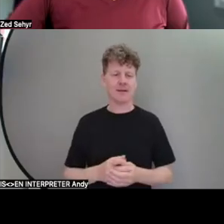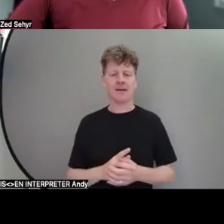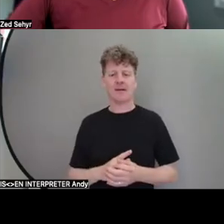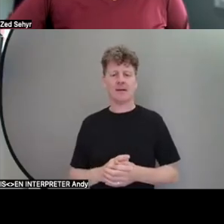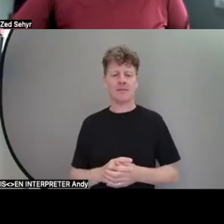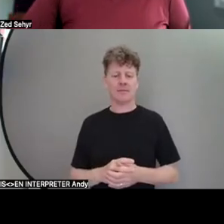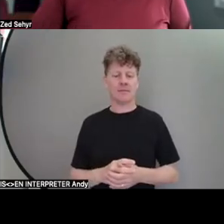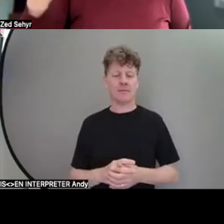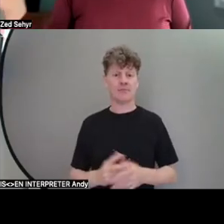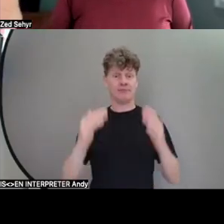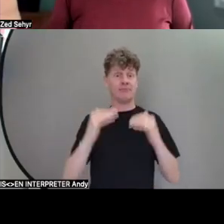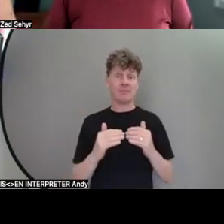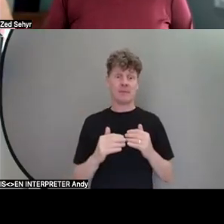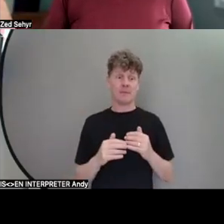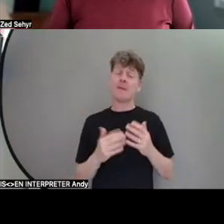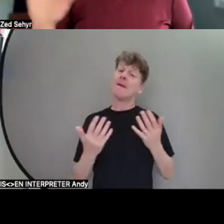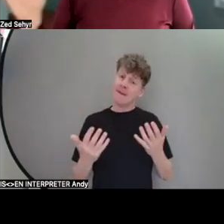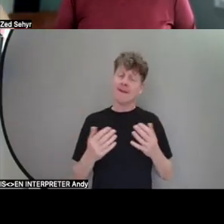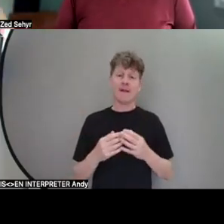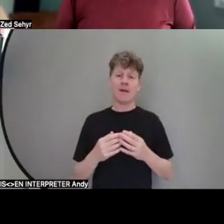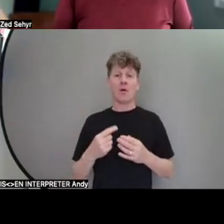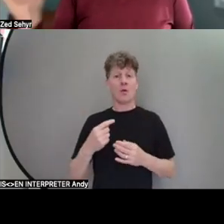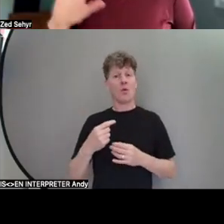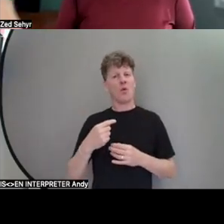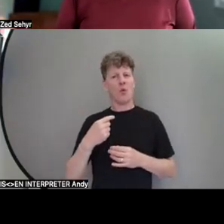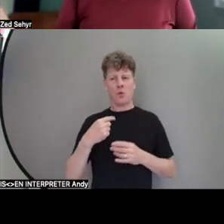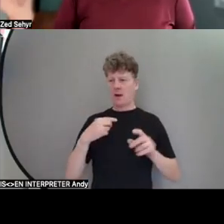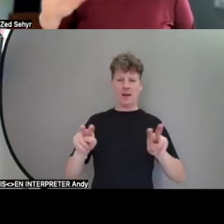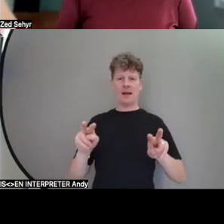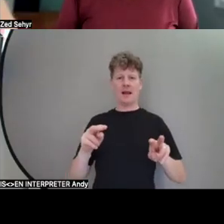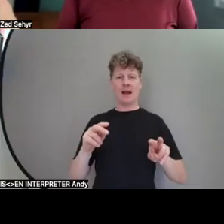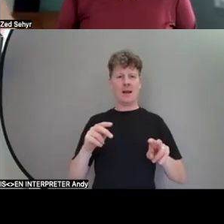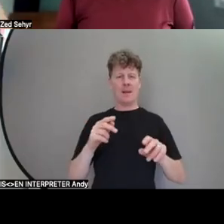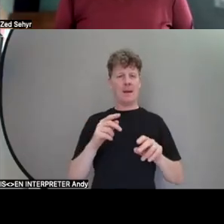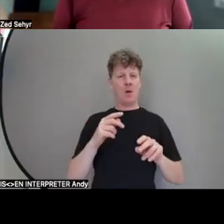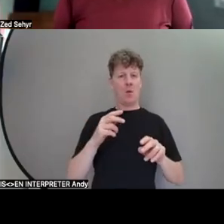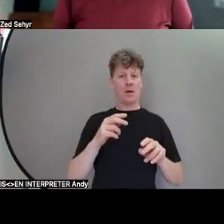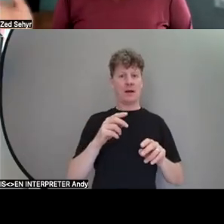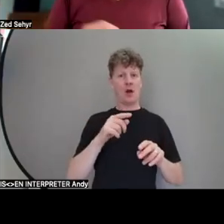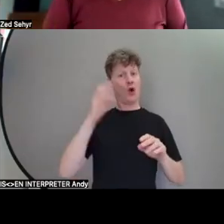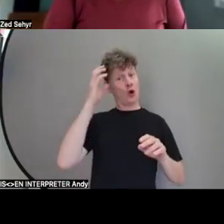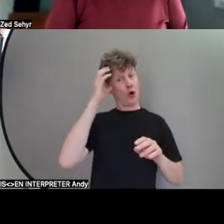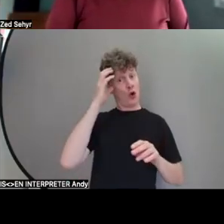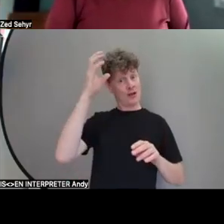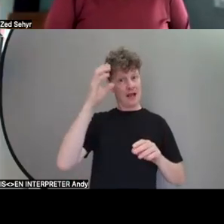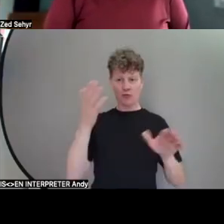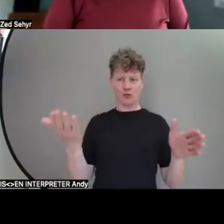And this way we made sure that these data sets were conceptually